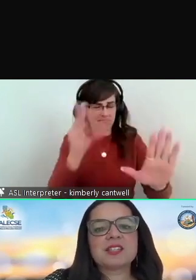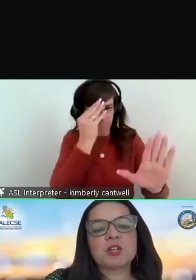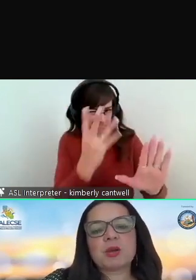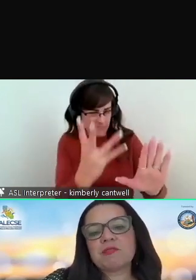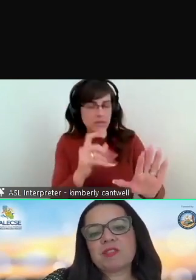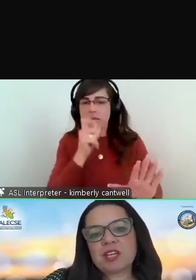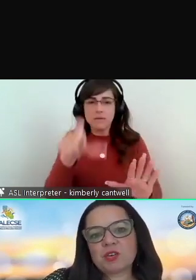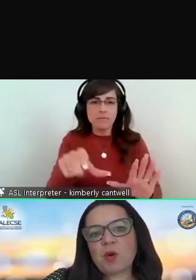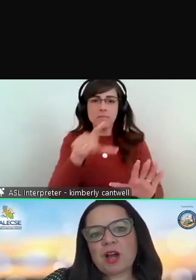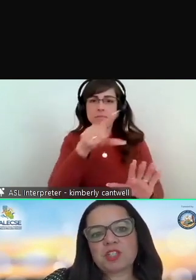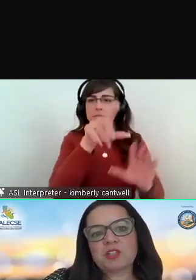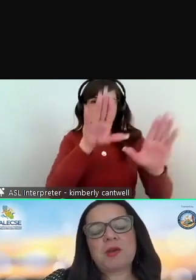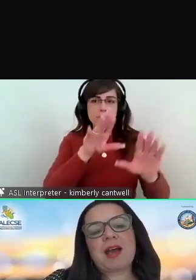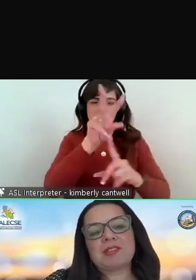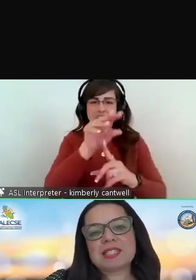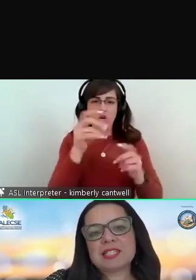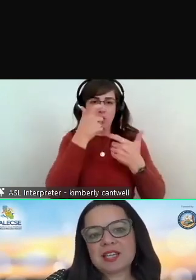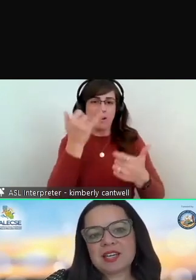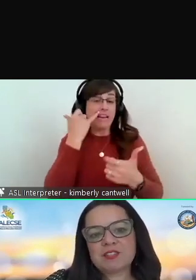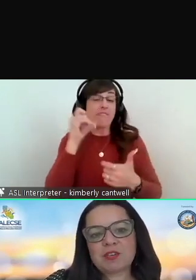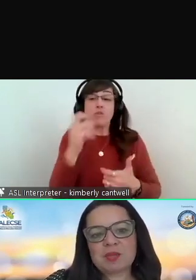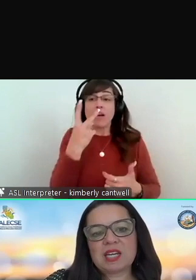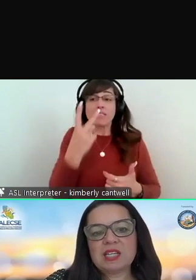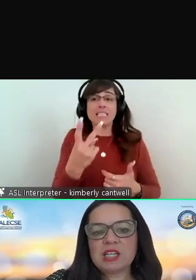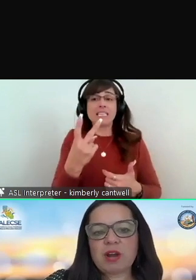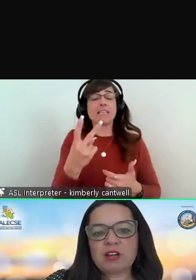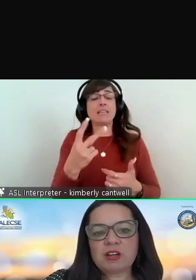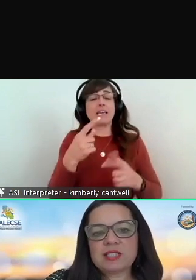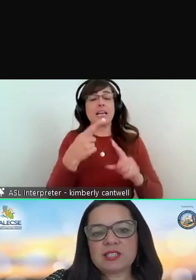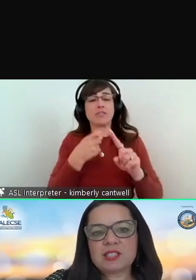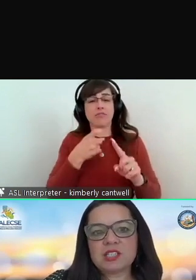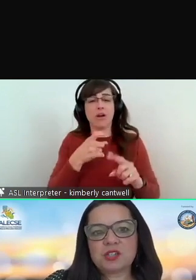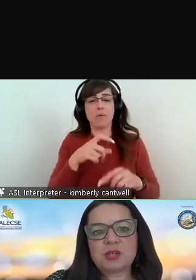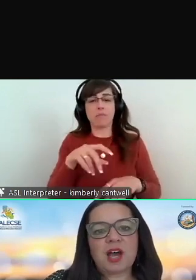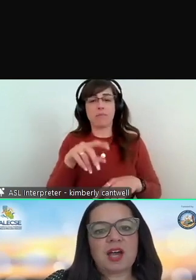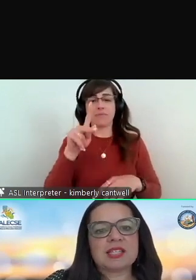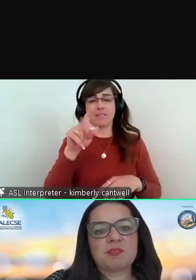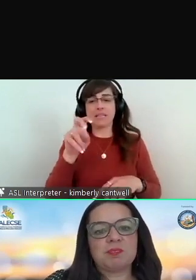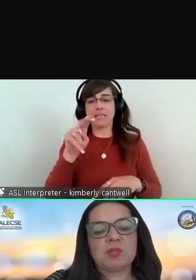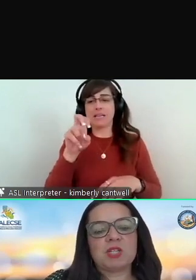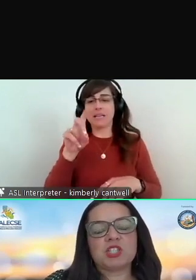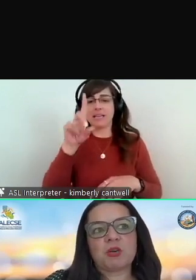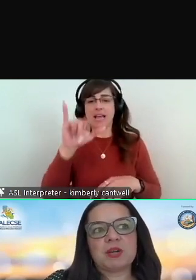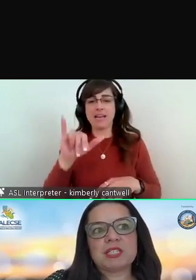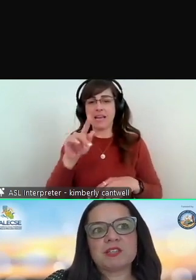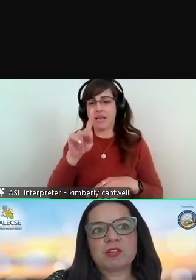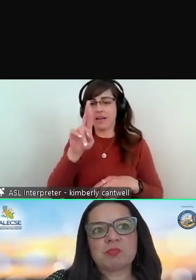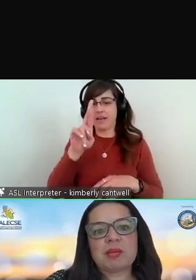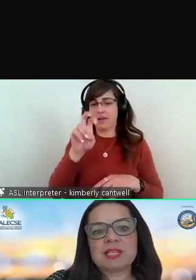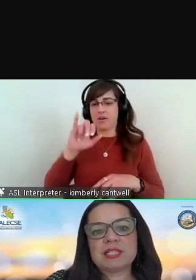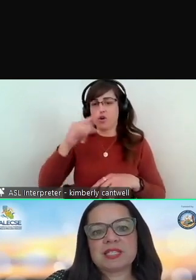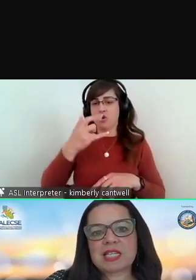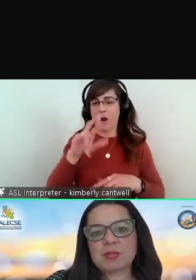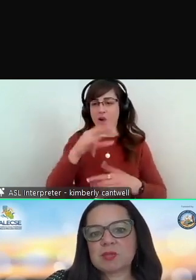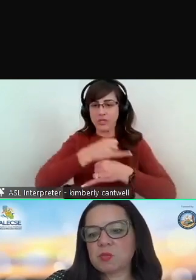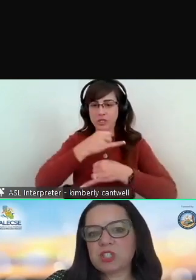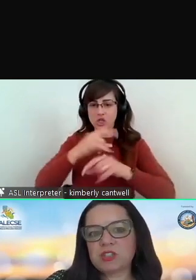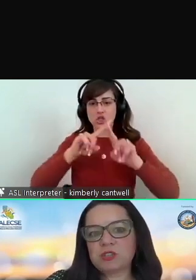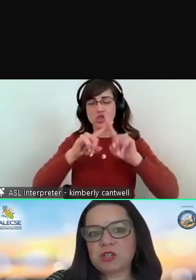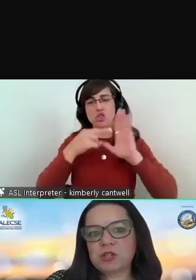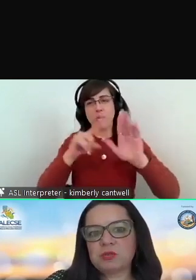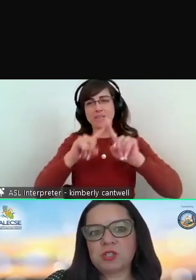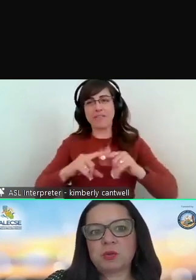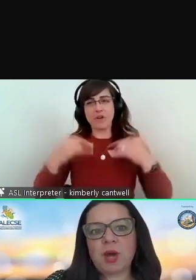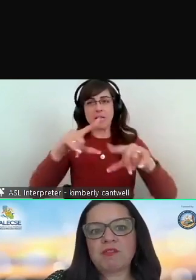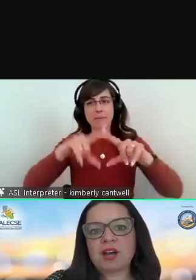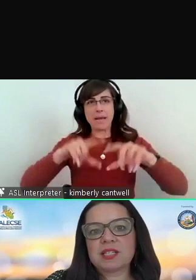This is a great video to watch if you haven't seen it. It's from the Kennedy Krieger Institute. It's showing different play-based assessments with